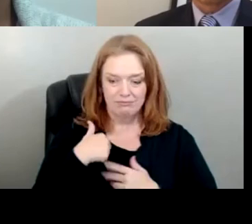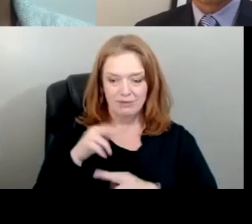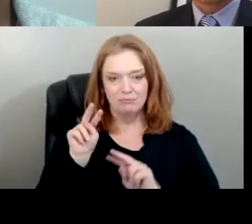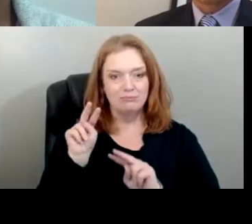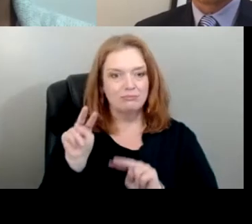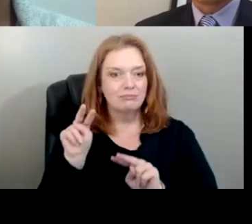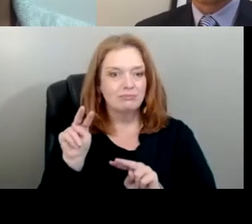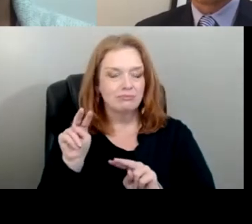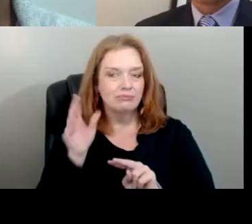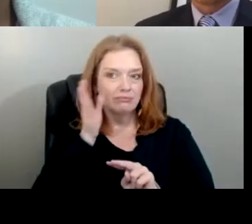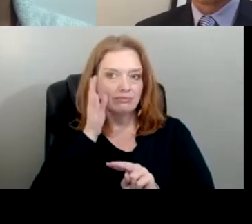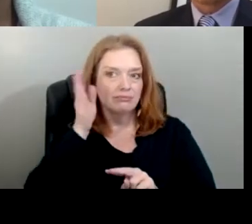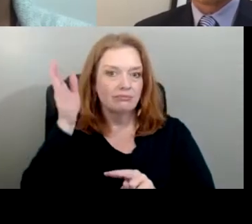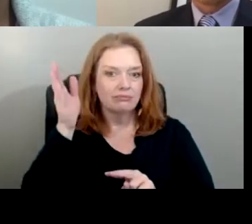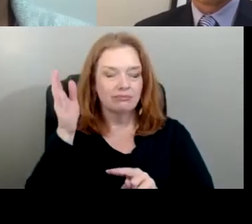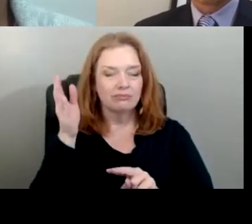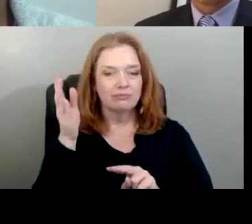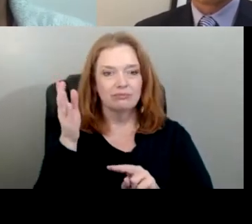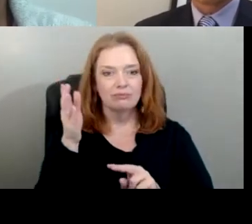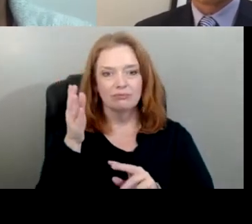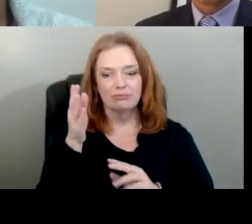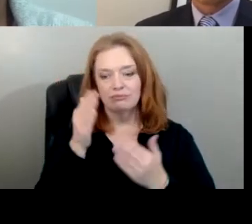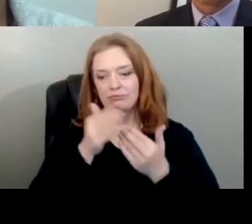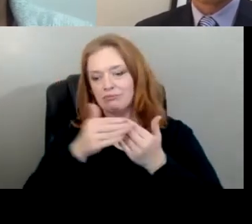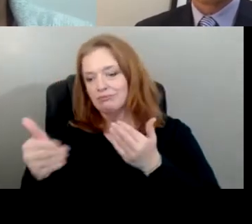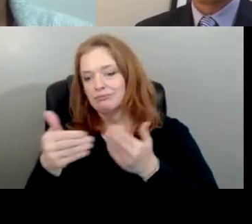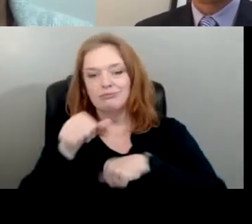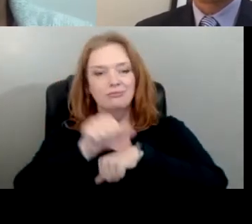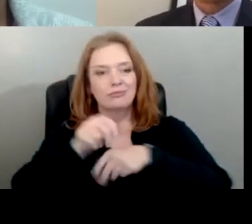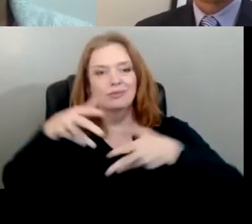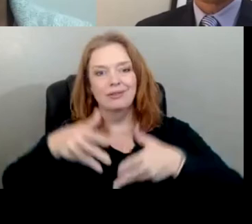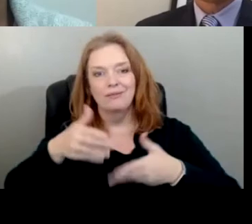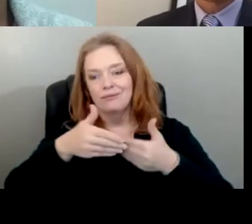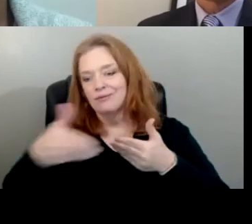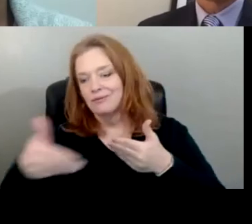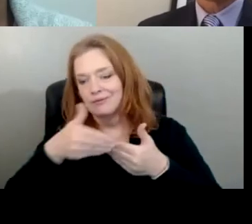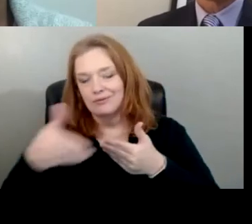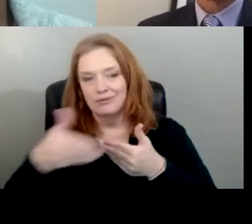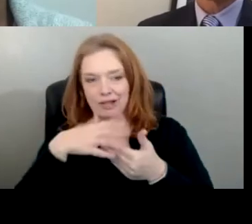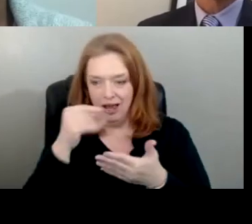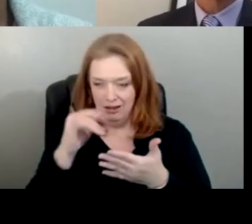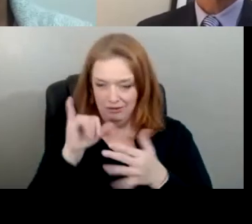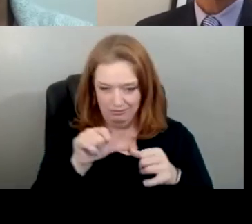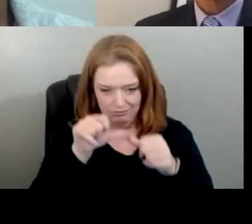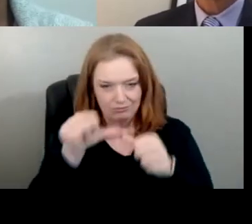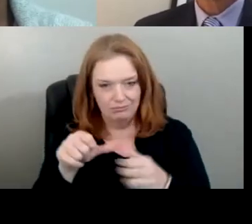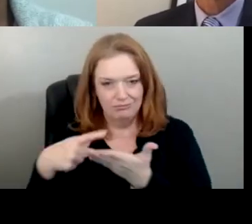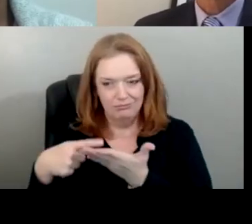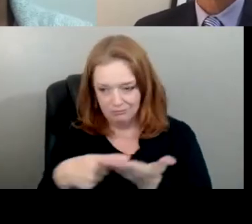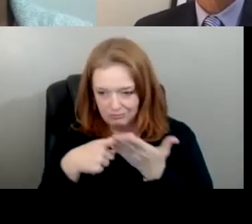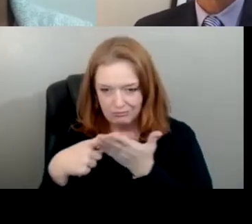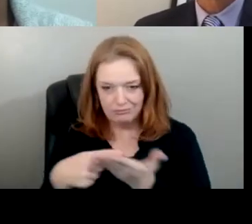to the future of the work of, you know, all of the conversations with the folks that have been involved thus far,